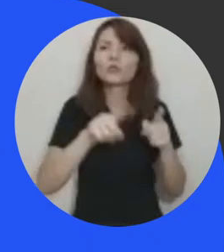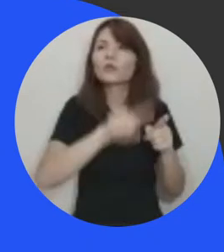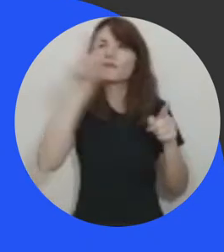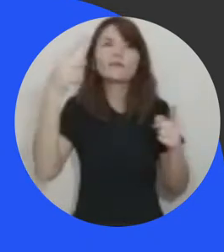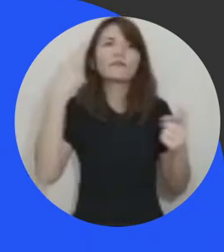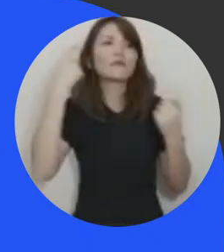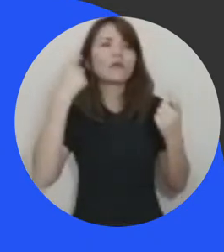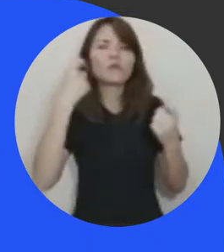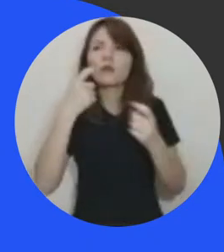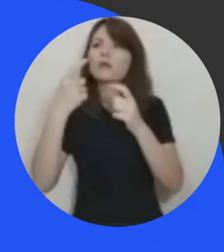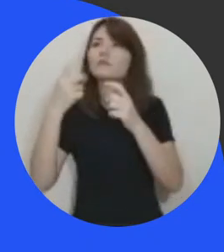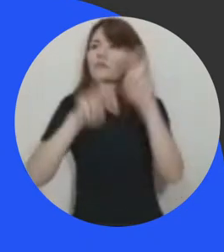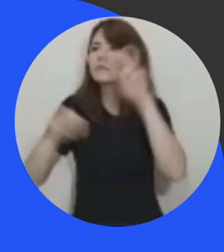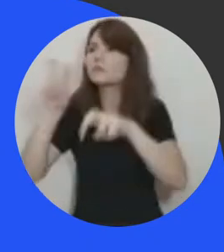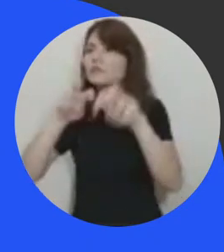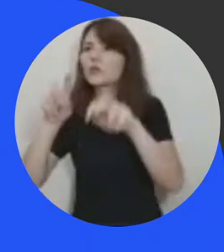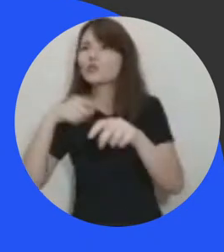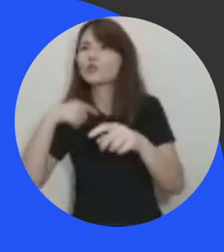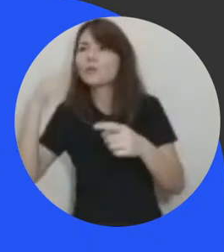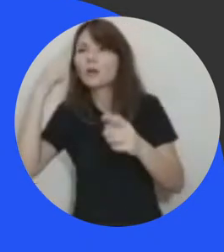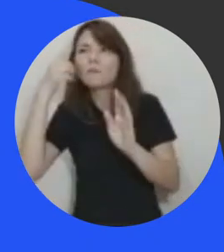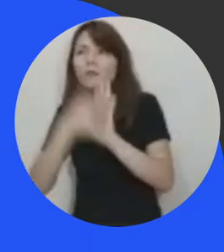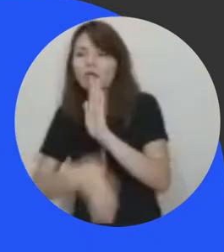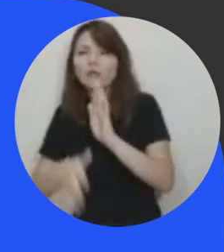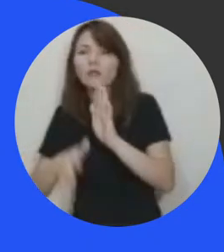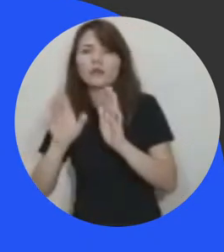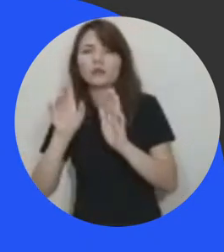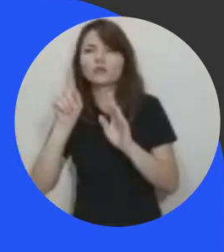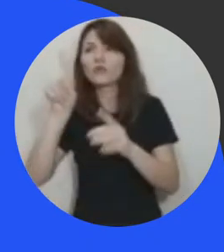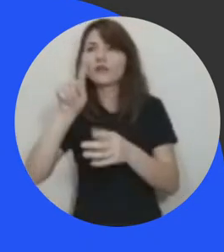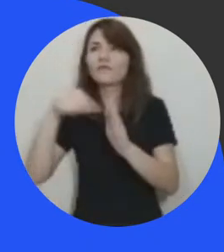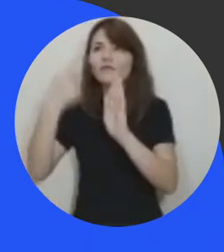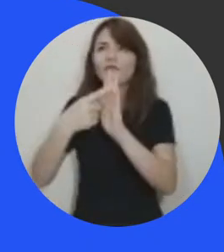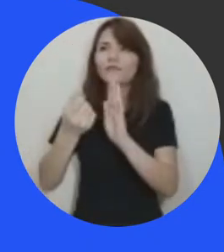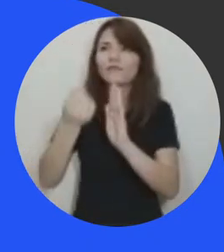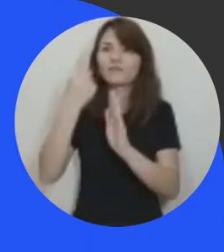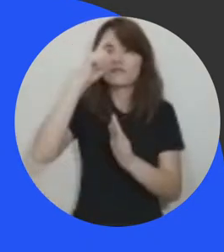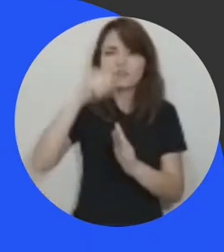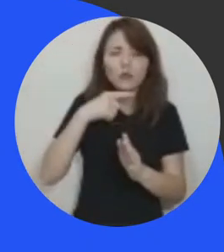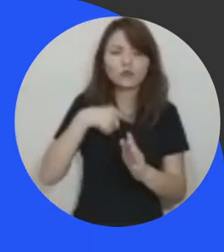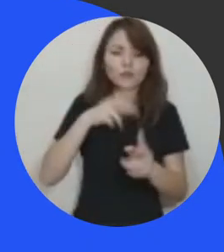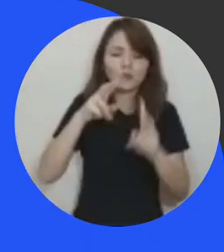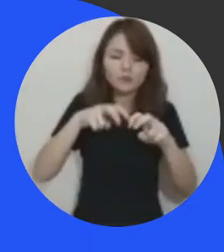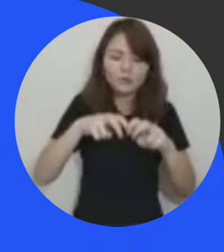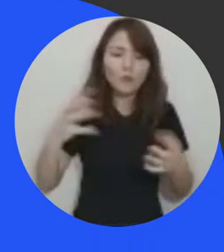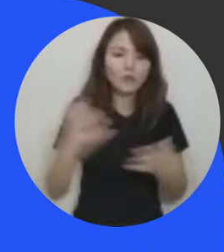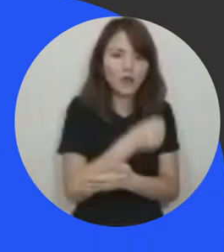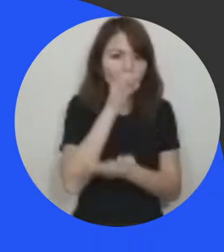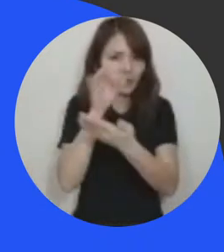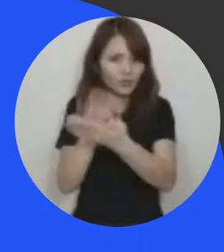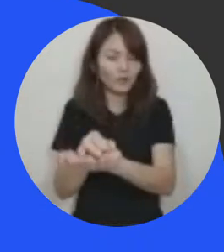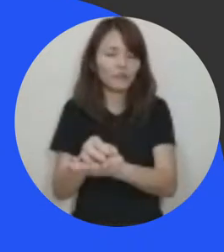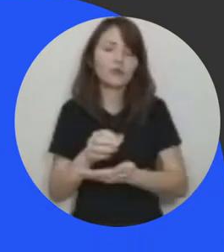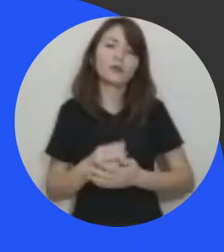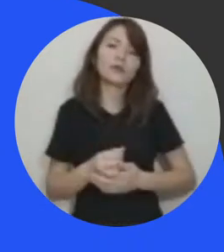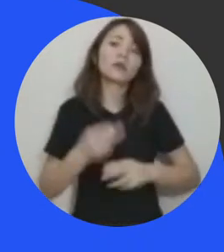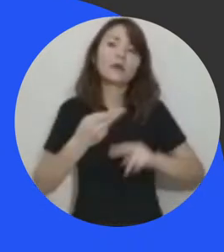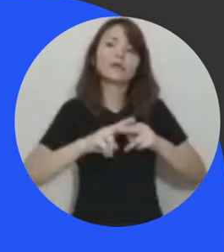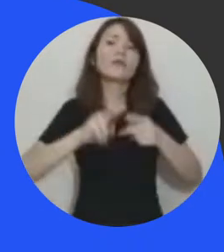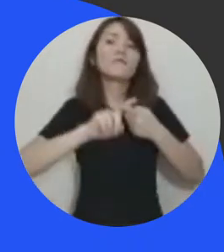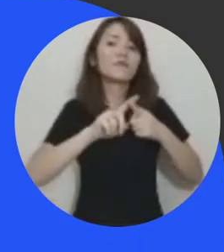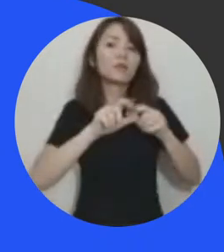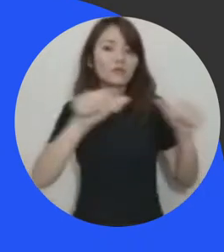answer particular questions about the virus that we're interested in. And this is just a graph showing case numbers in the